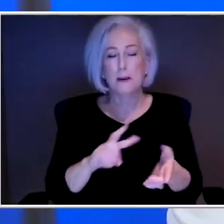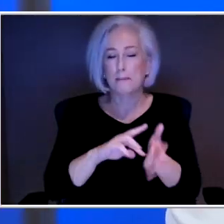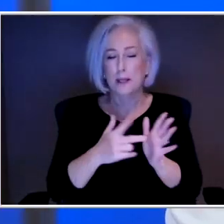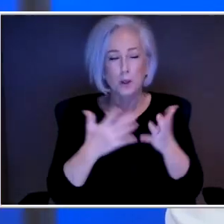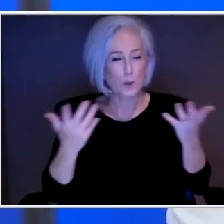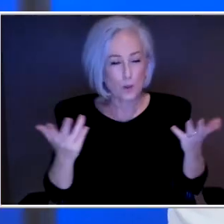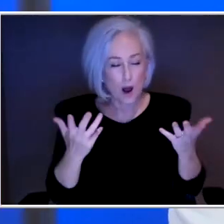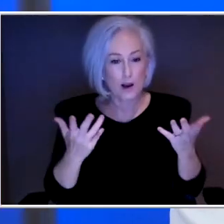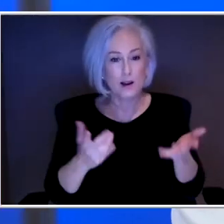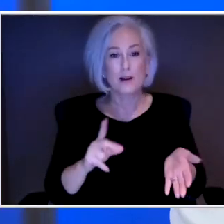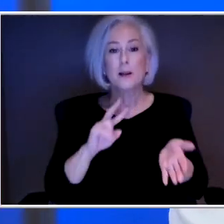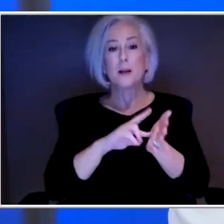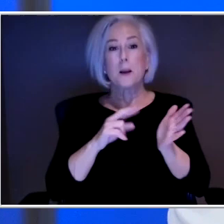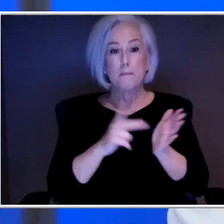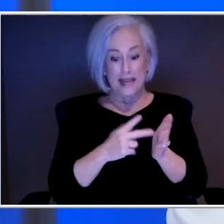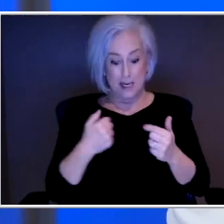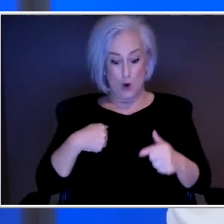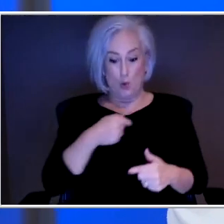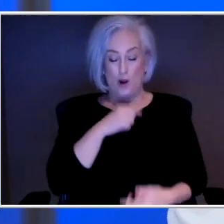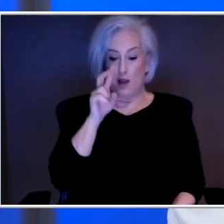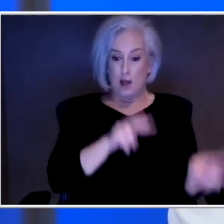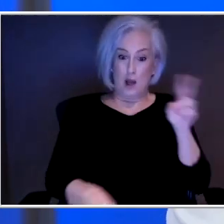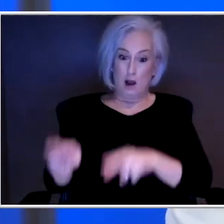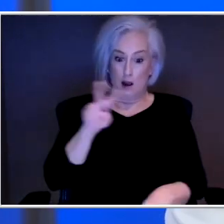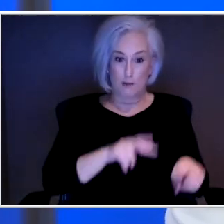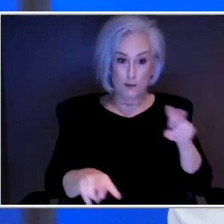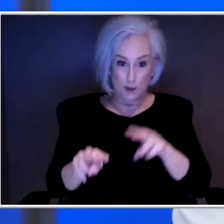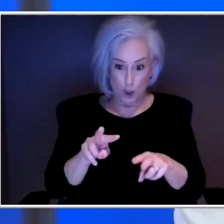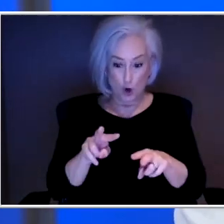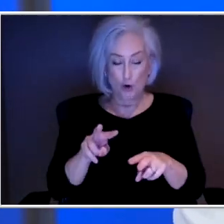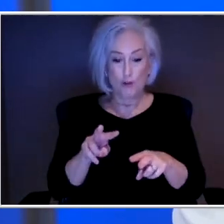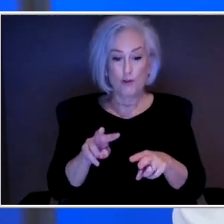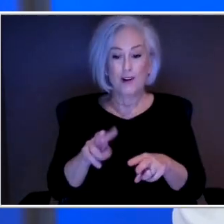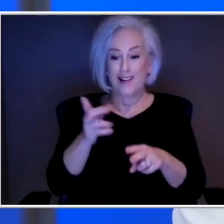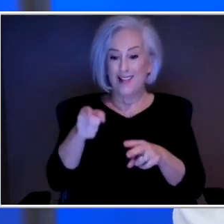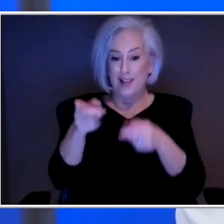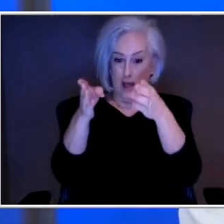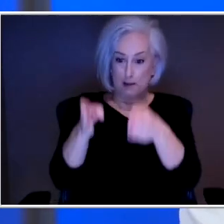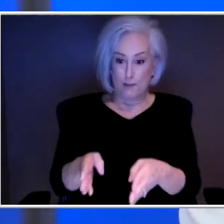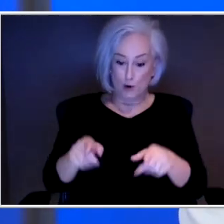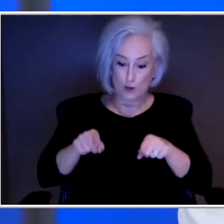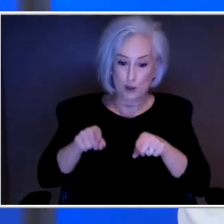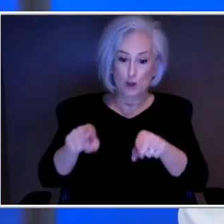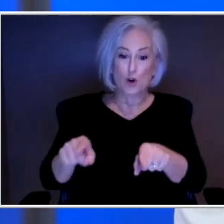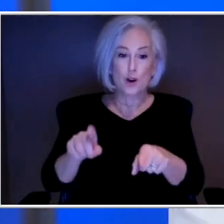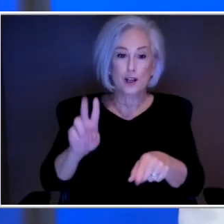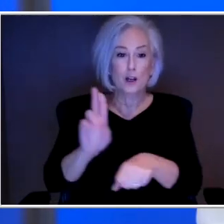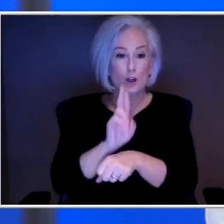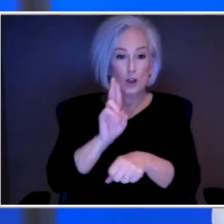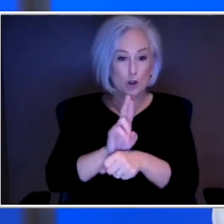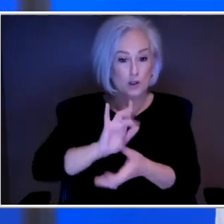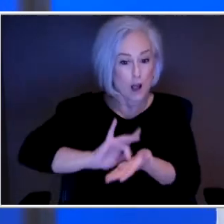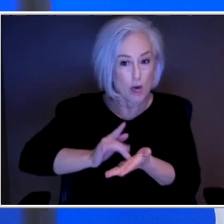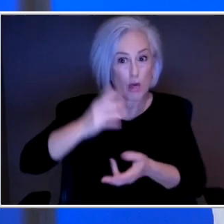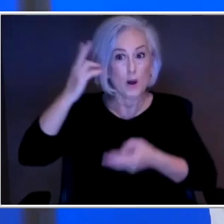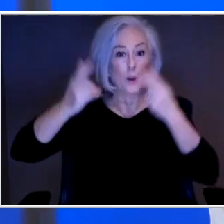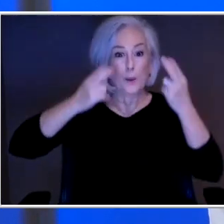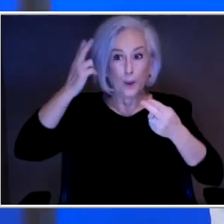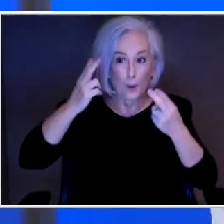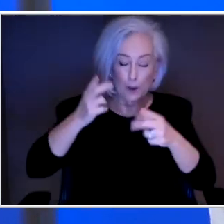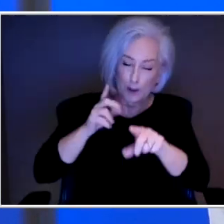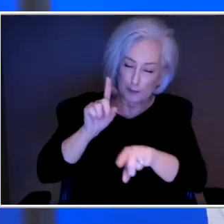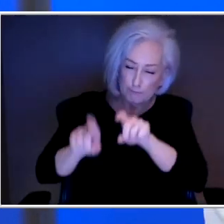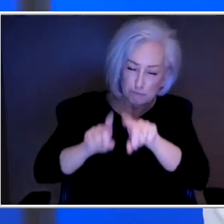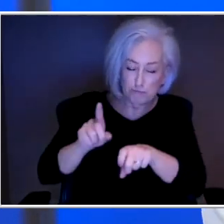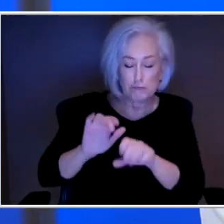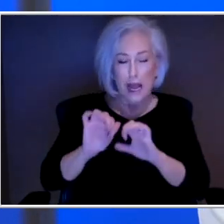basically the observations we had as an observer during the trip, and we ask the patients about how they experienced it, and we try to stitch together what